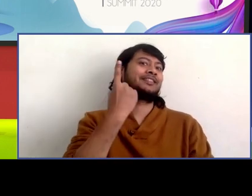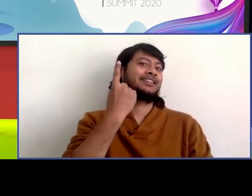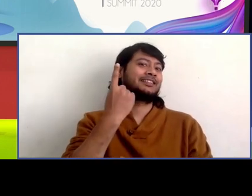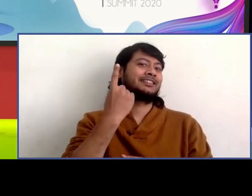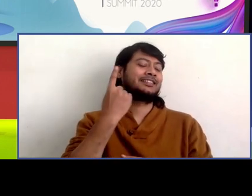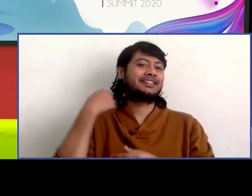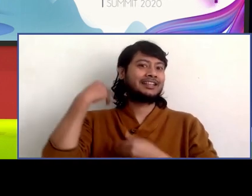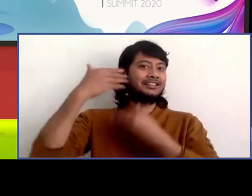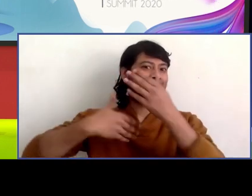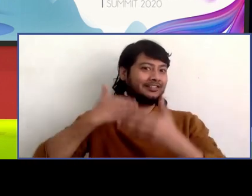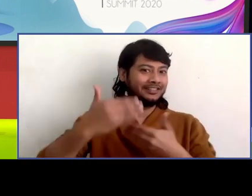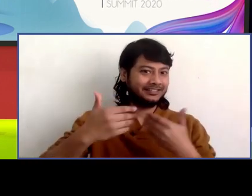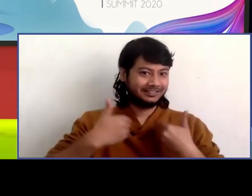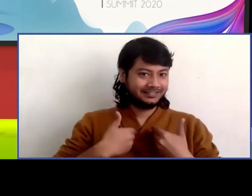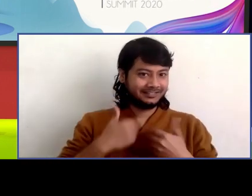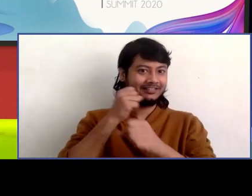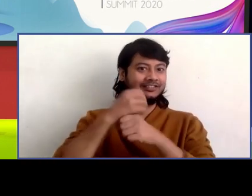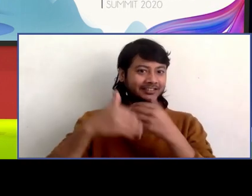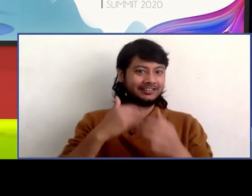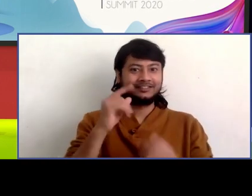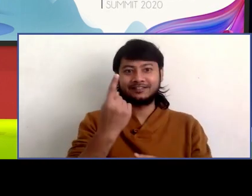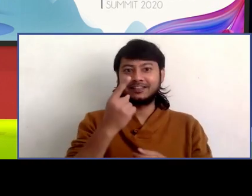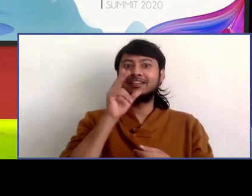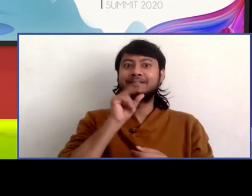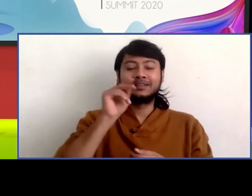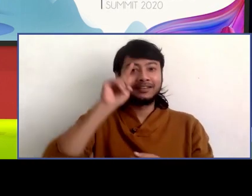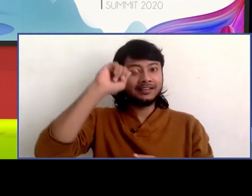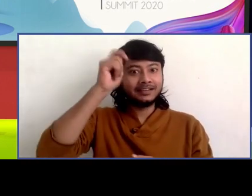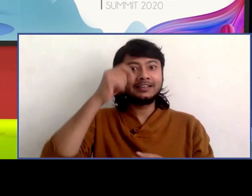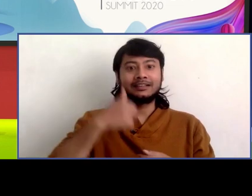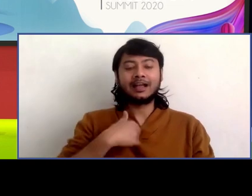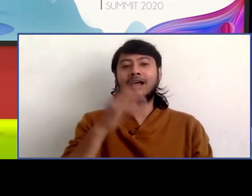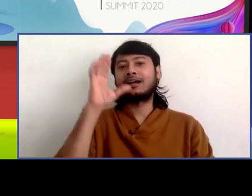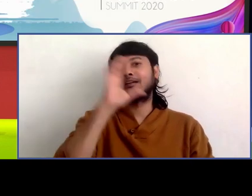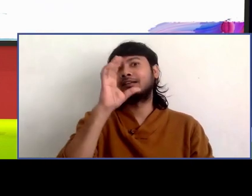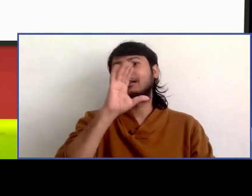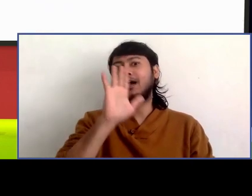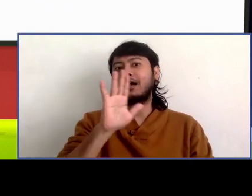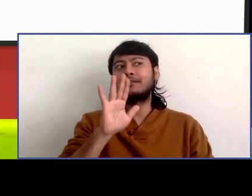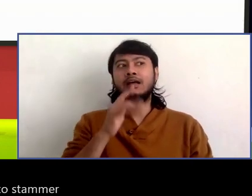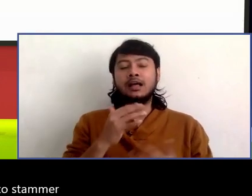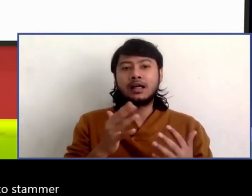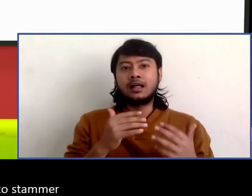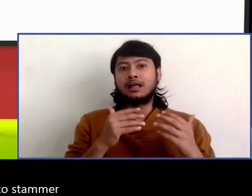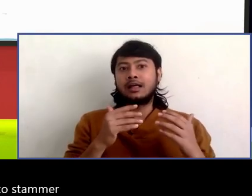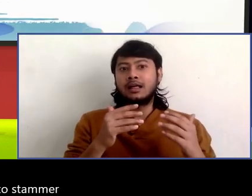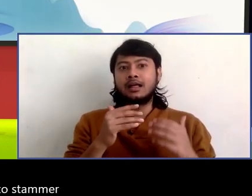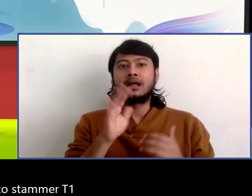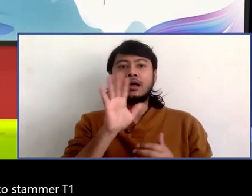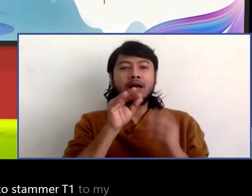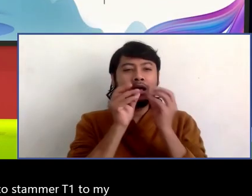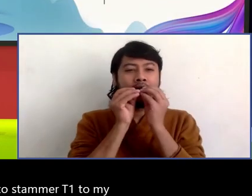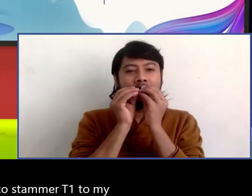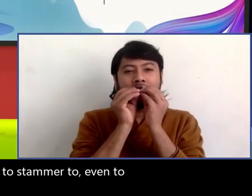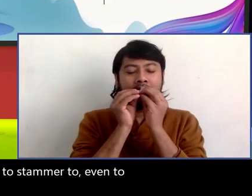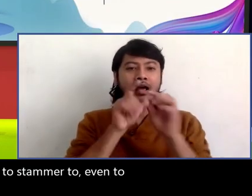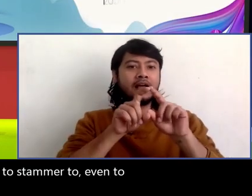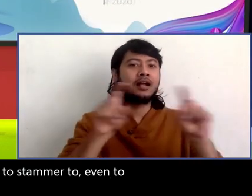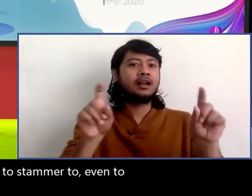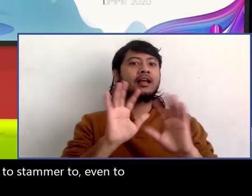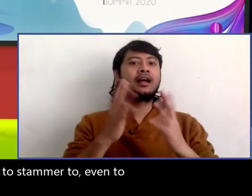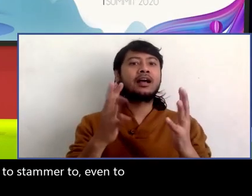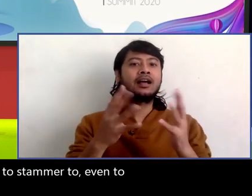lot. I used to stammer to communicate. I used to stammer to even to my friends. And when someone asked me